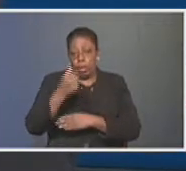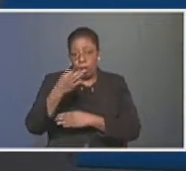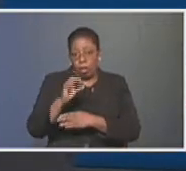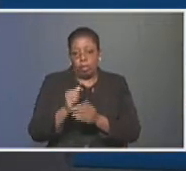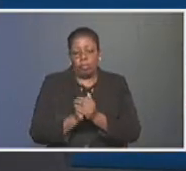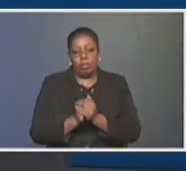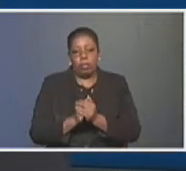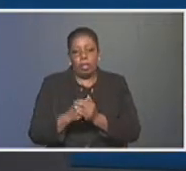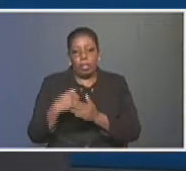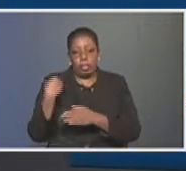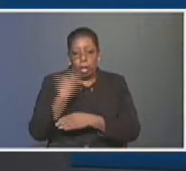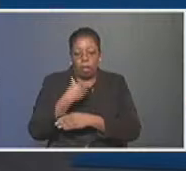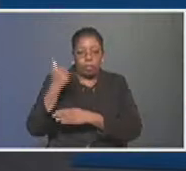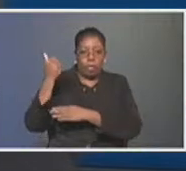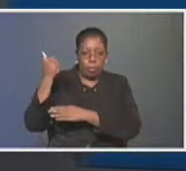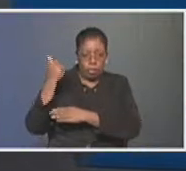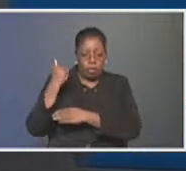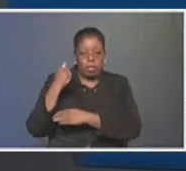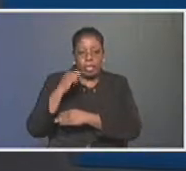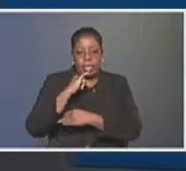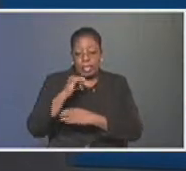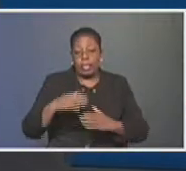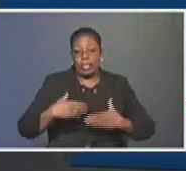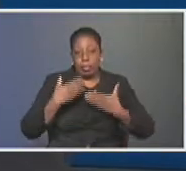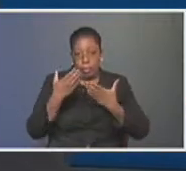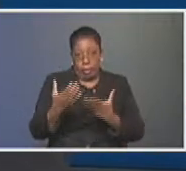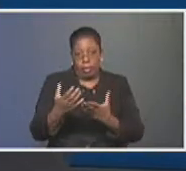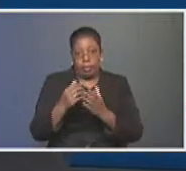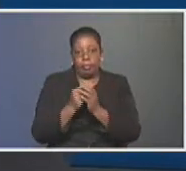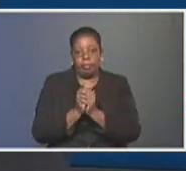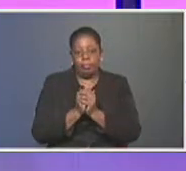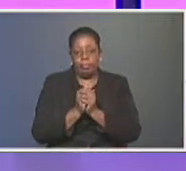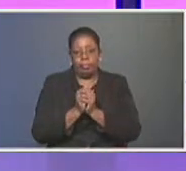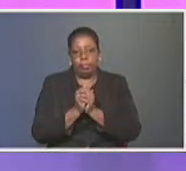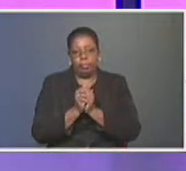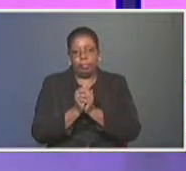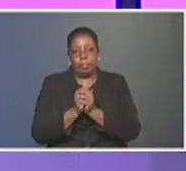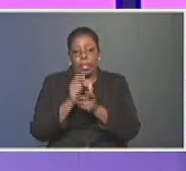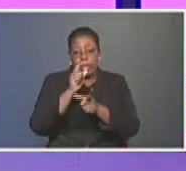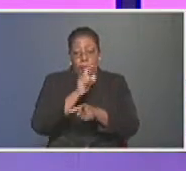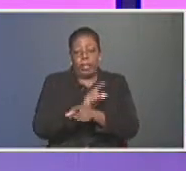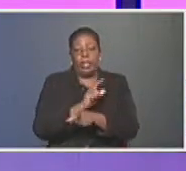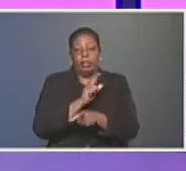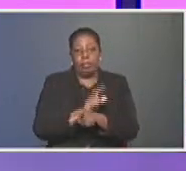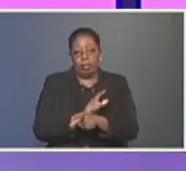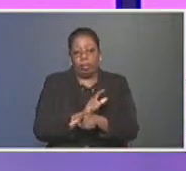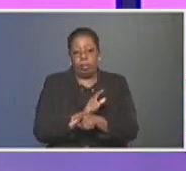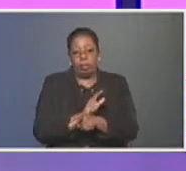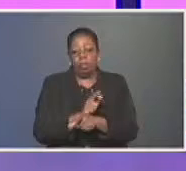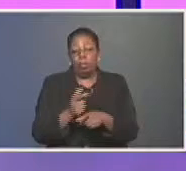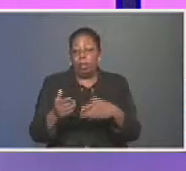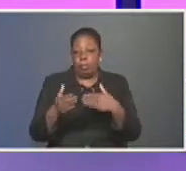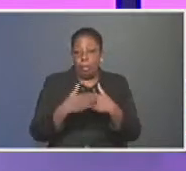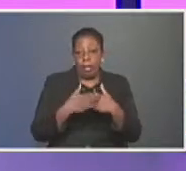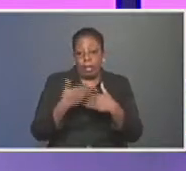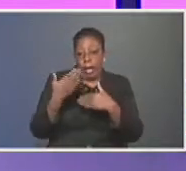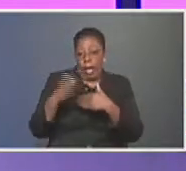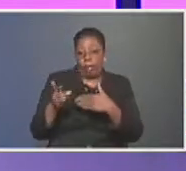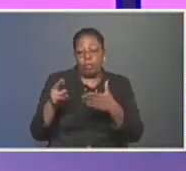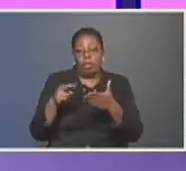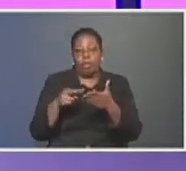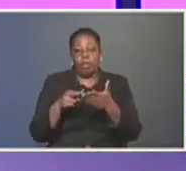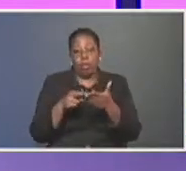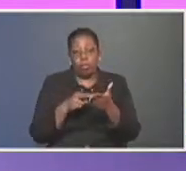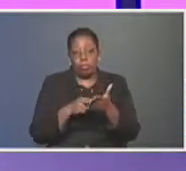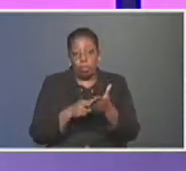our administration is committed in going. Labor relations back on track after reportedly